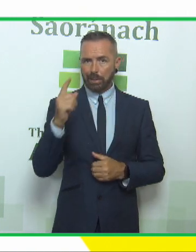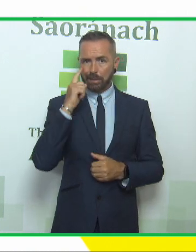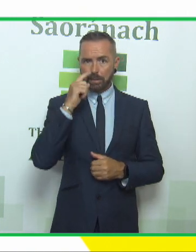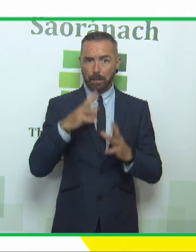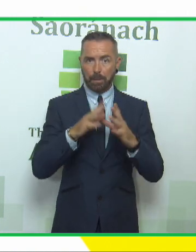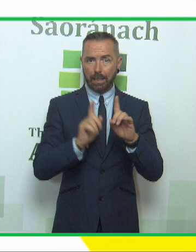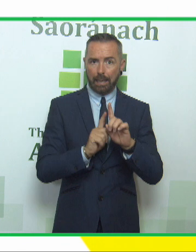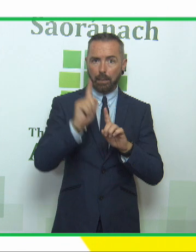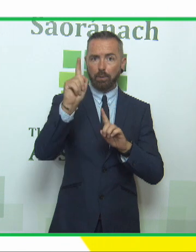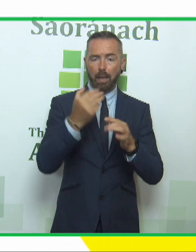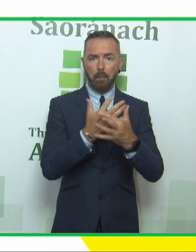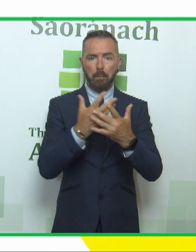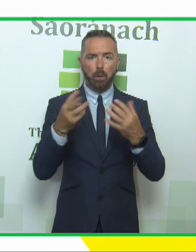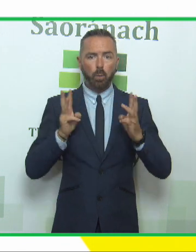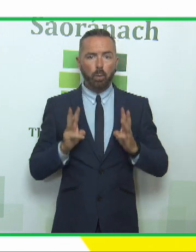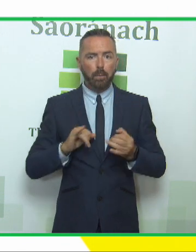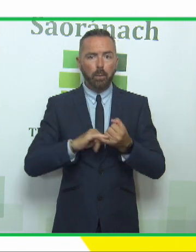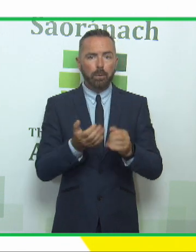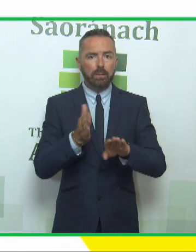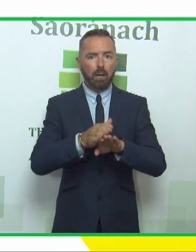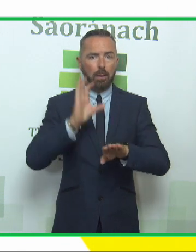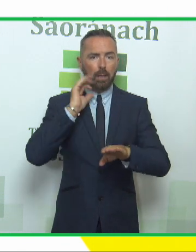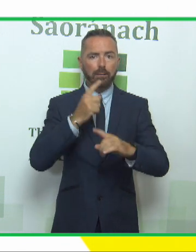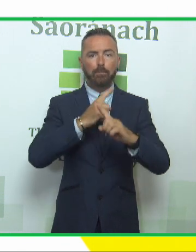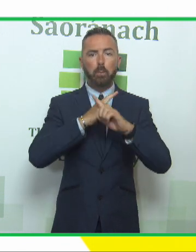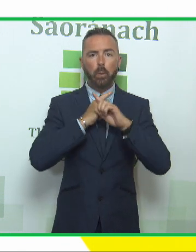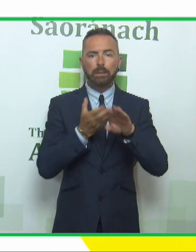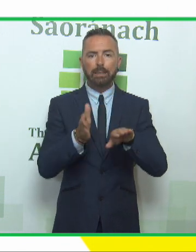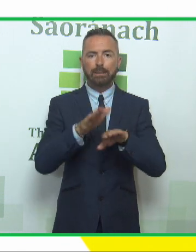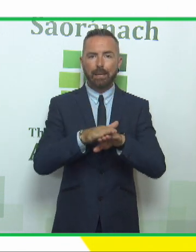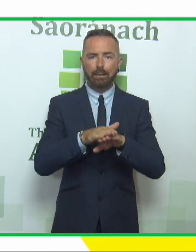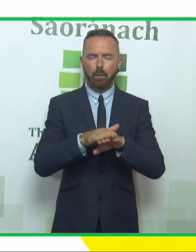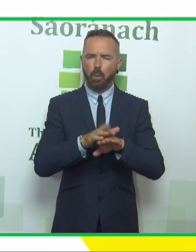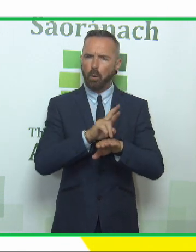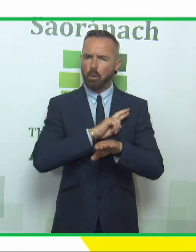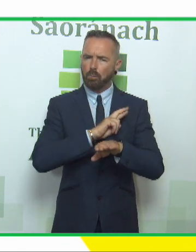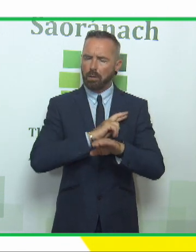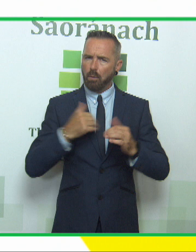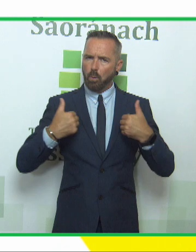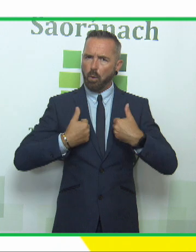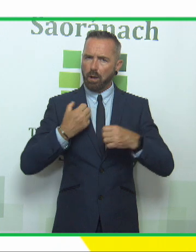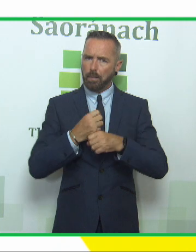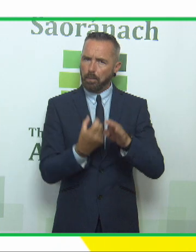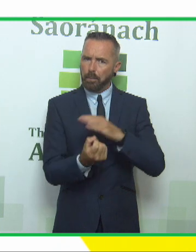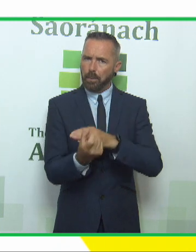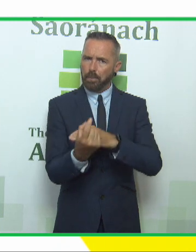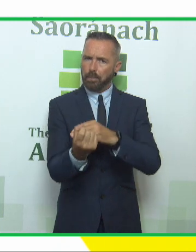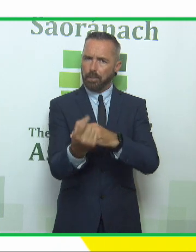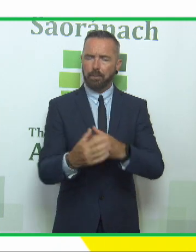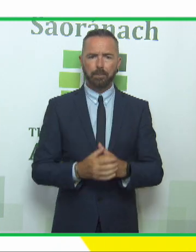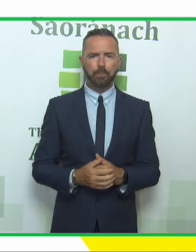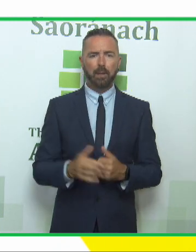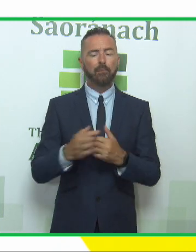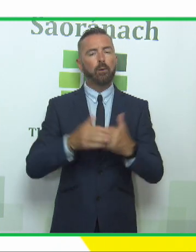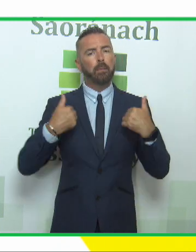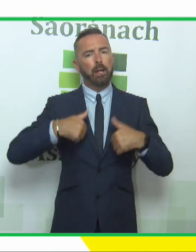of women who've died as a result of poisoning deaths, and this is a worrying trend that we need to investigate further. For men, we know